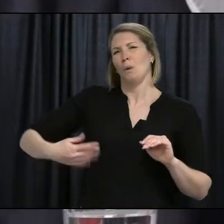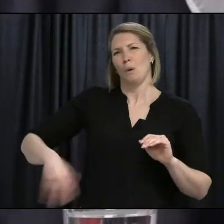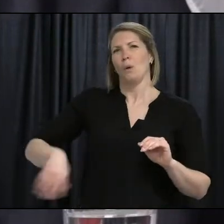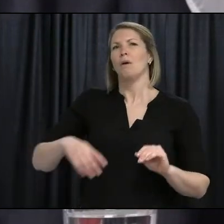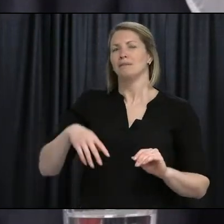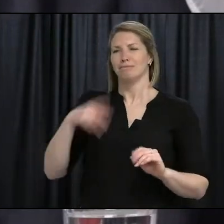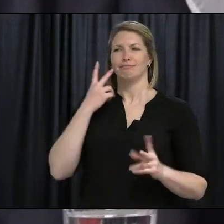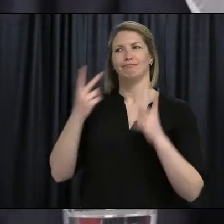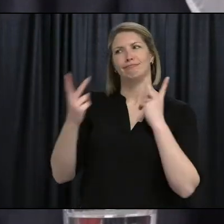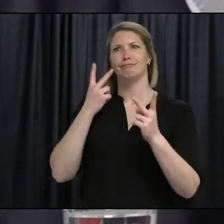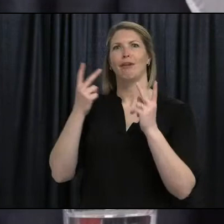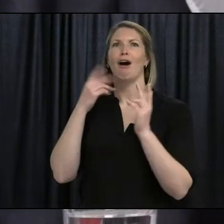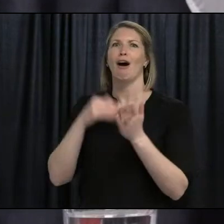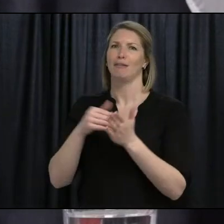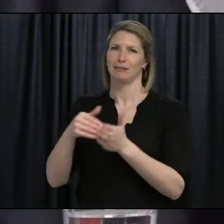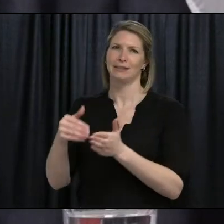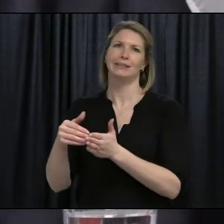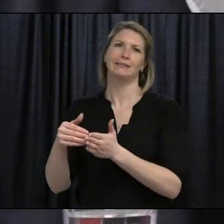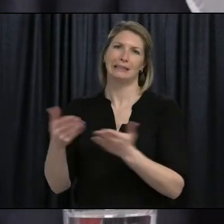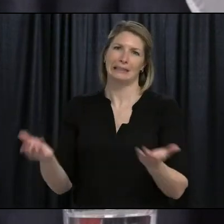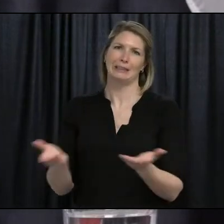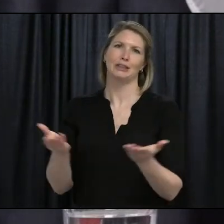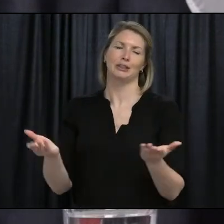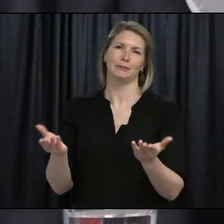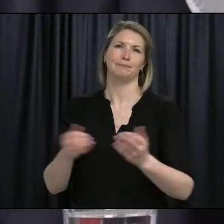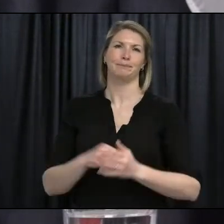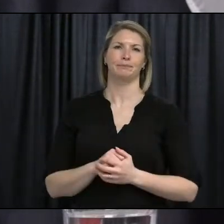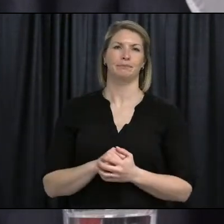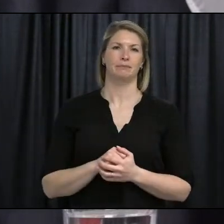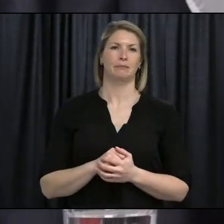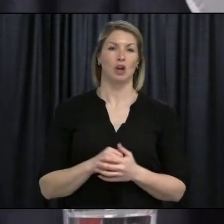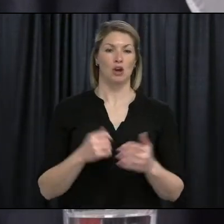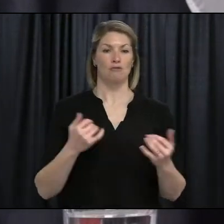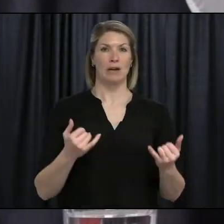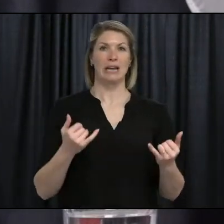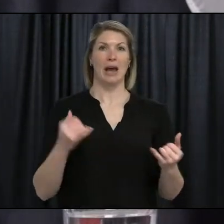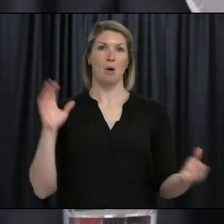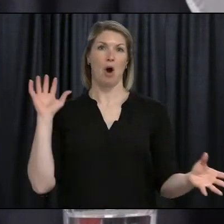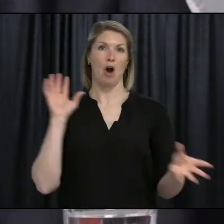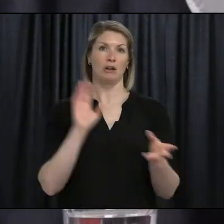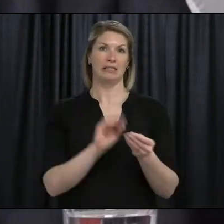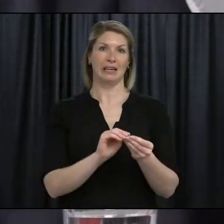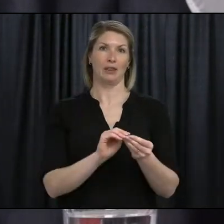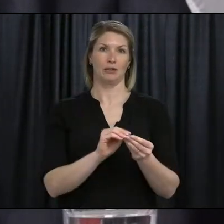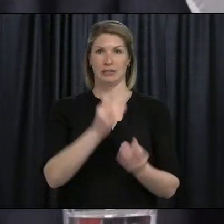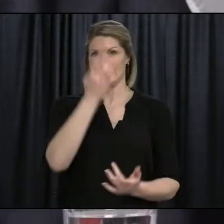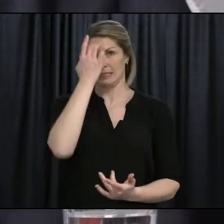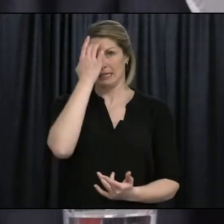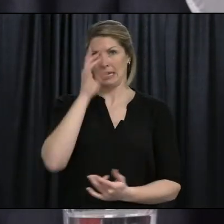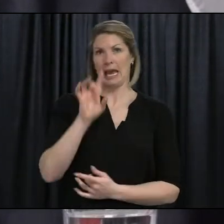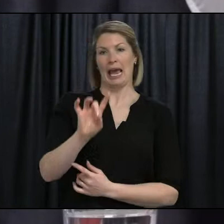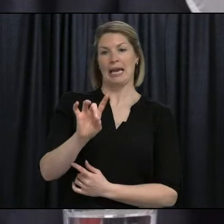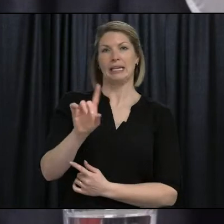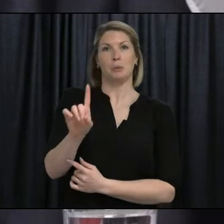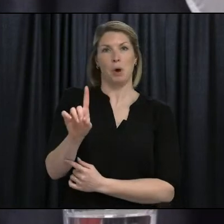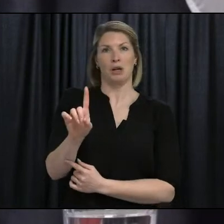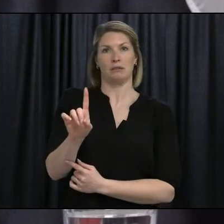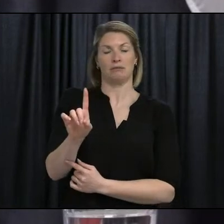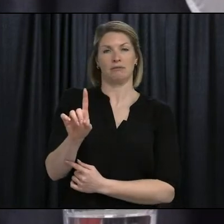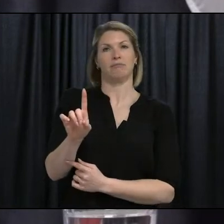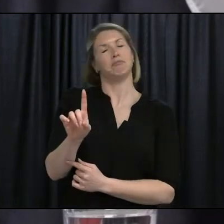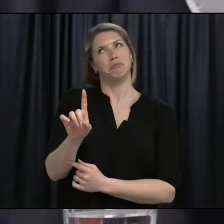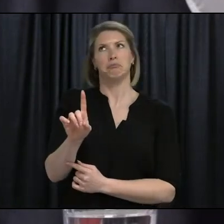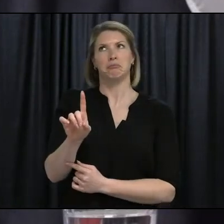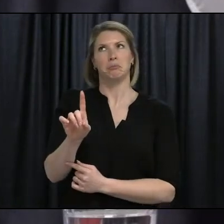colleagues in nursing. So again, thank you. 81 active cases, more than we would like, but really it is a